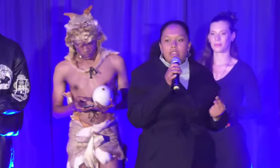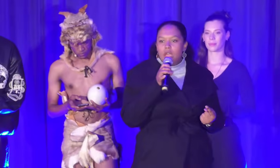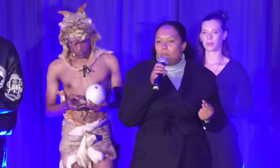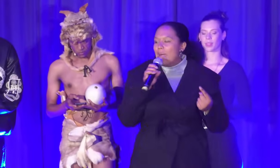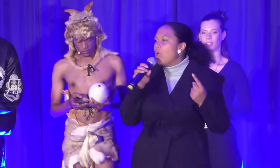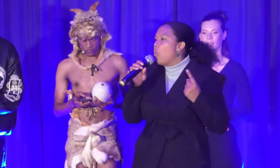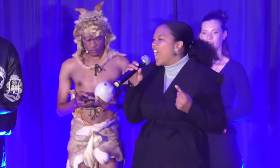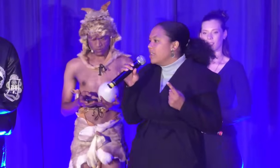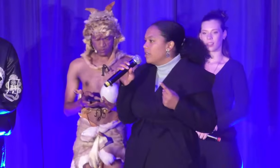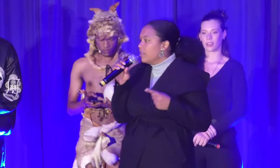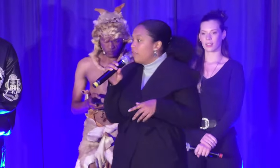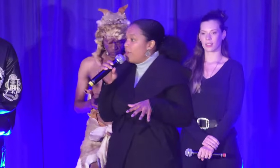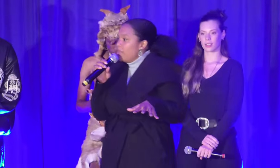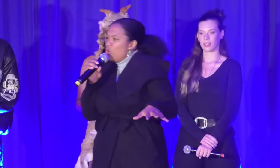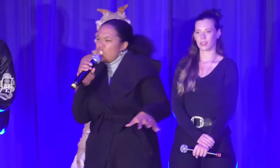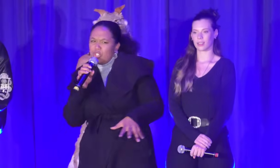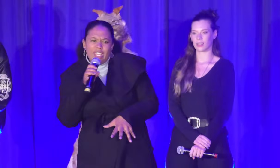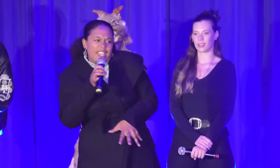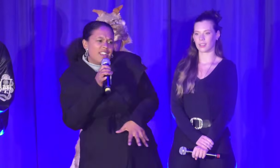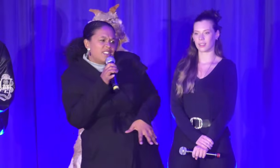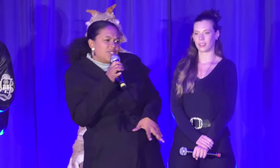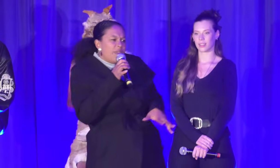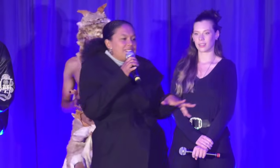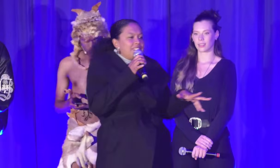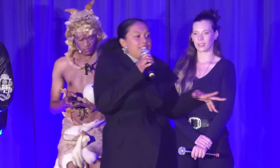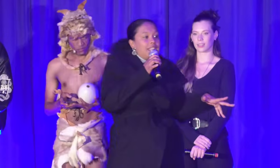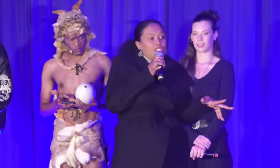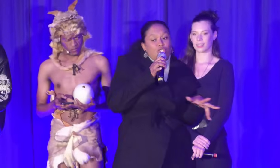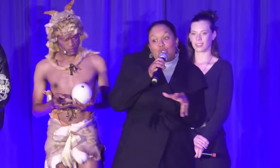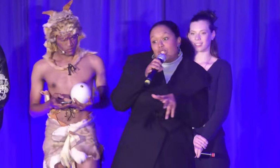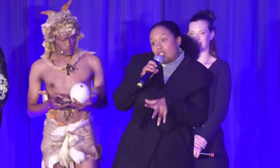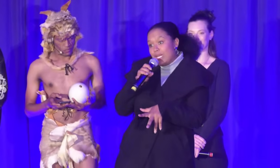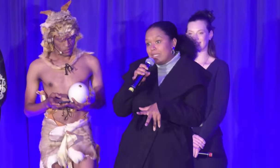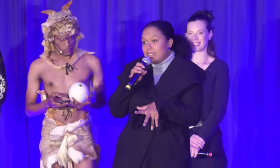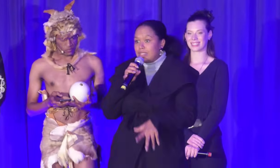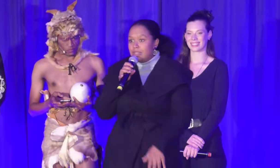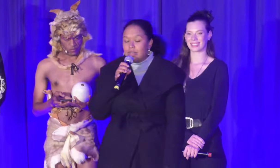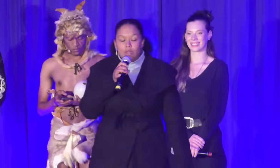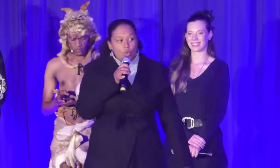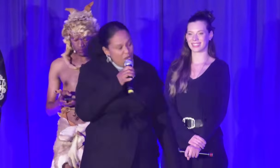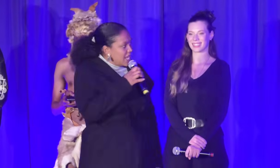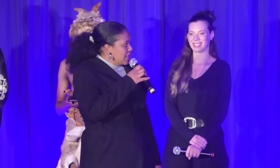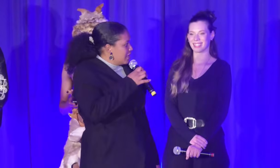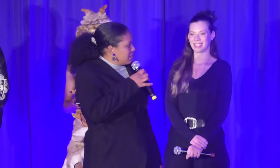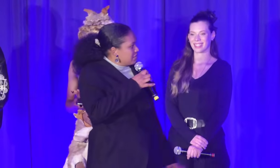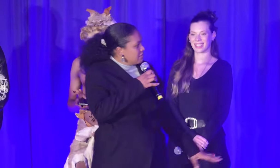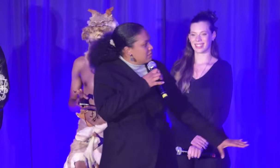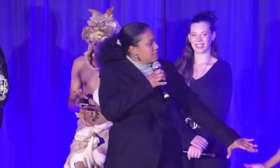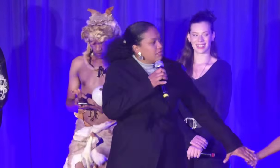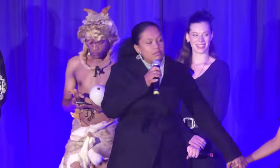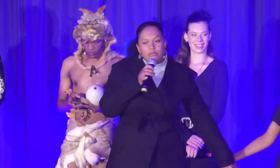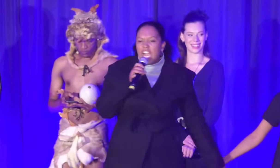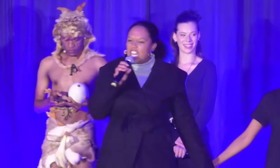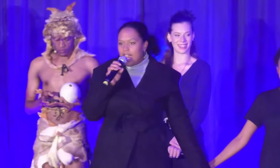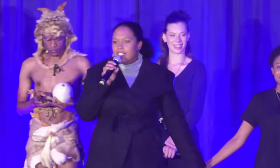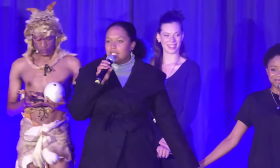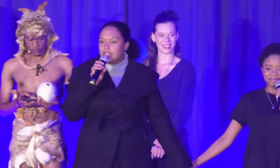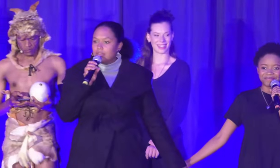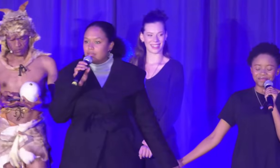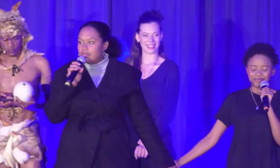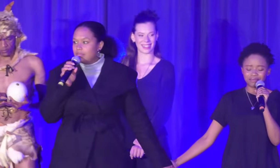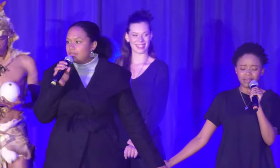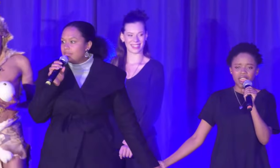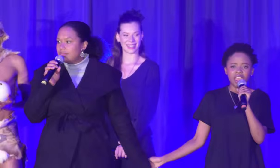one by one, from the hood to the hills, from the streets to the tweets, we are